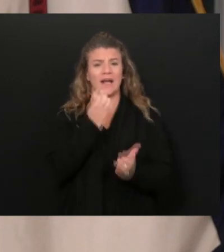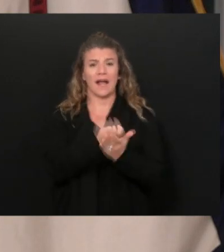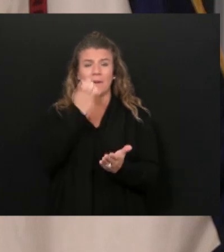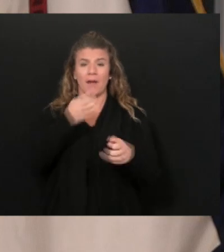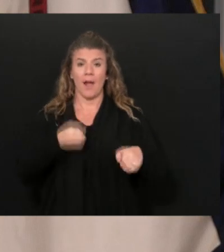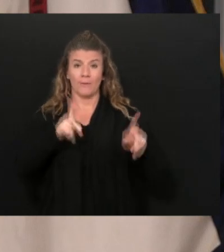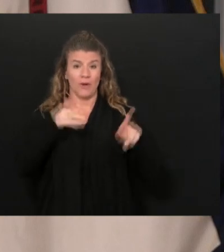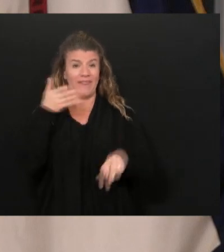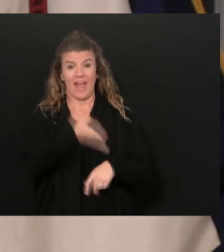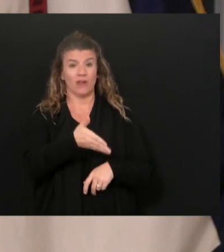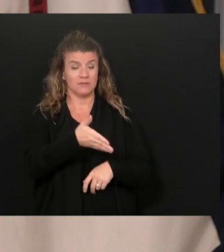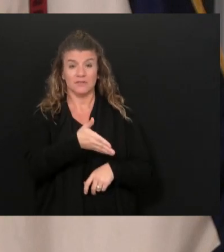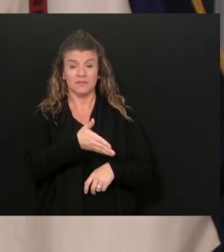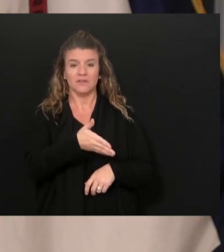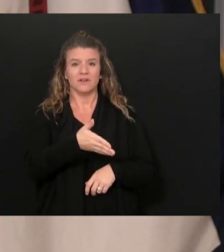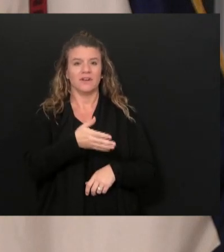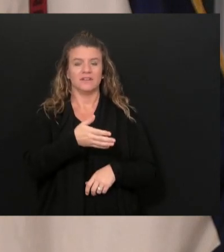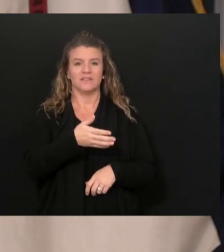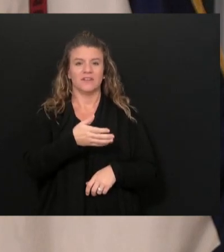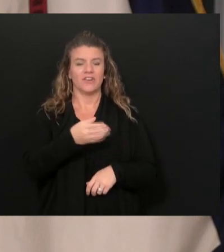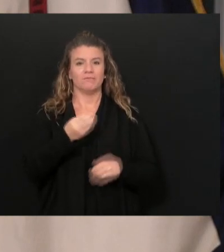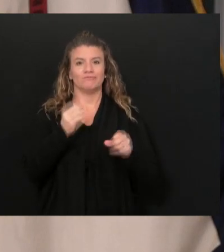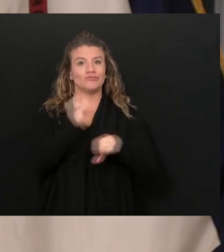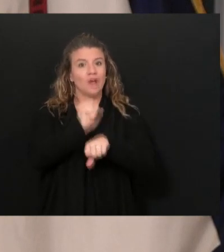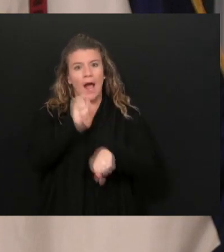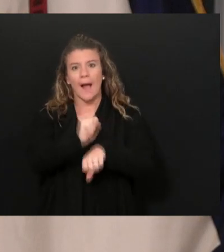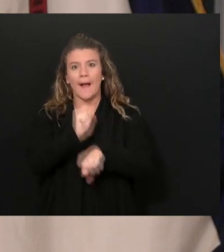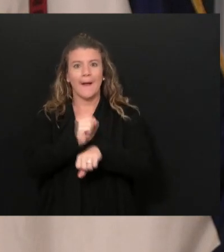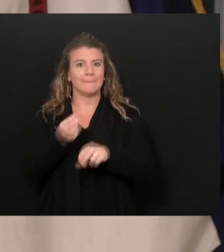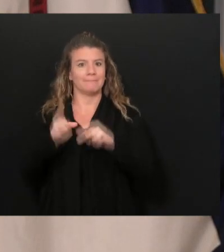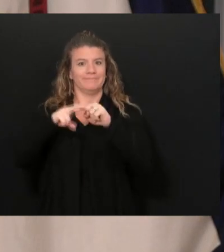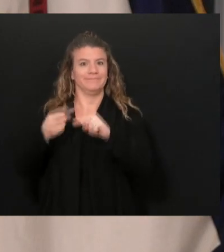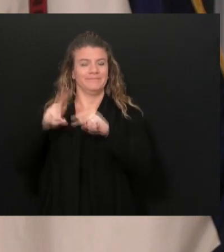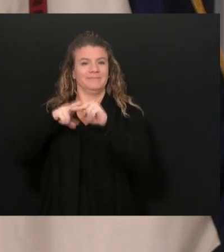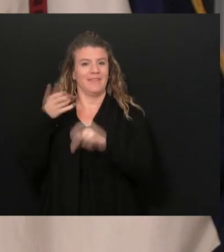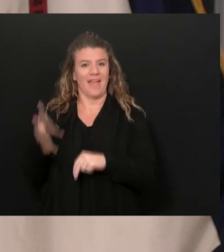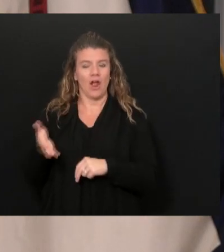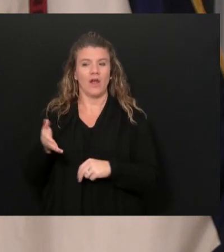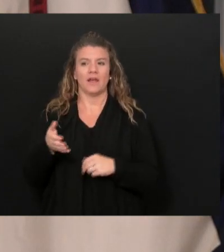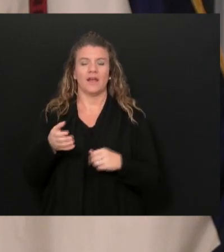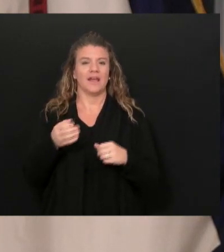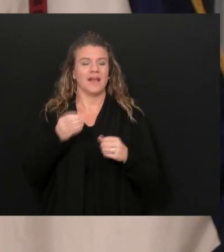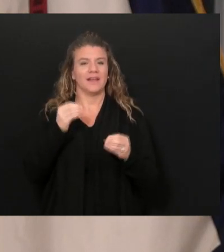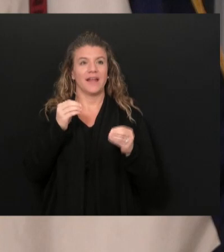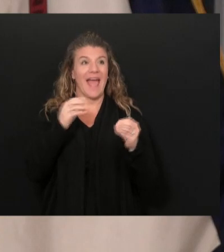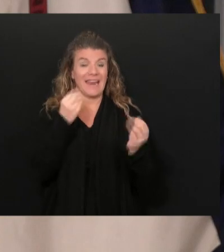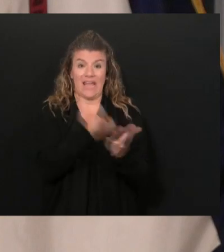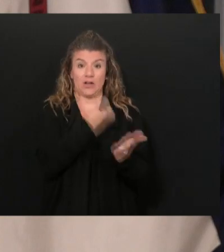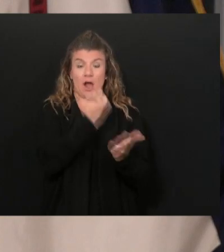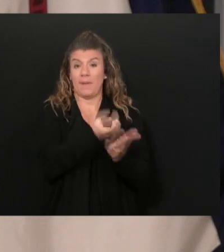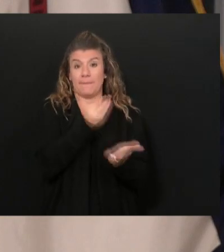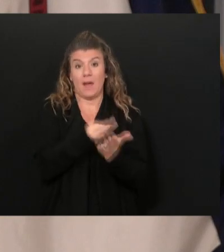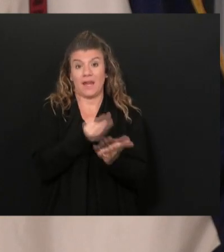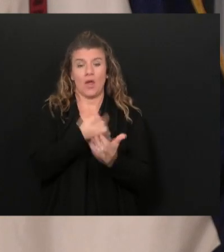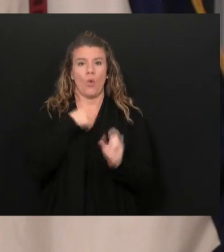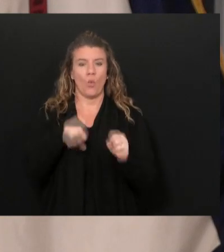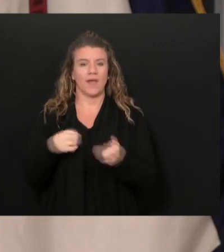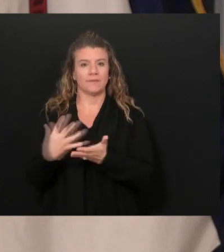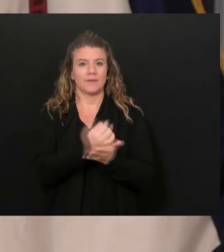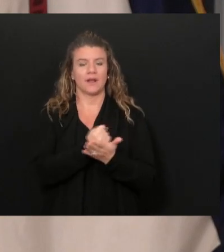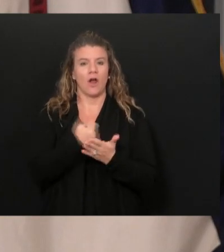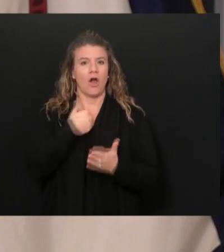opportunities there for us from job growth and just the pure economic dollars that we can generate